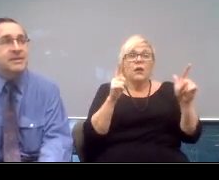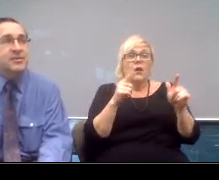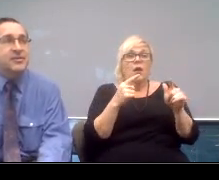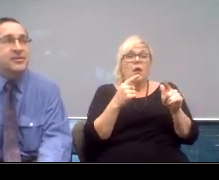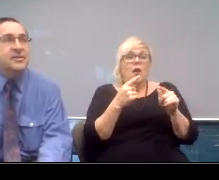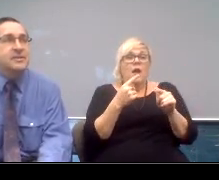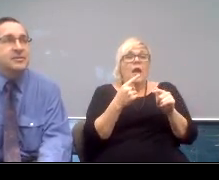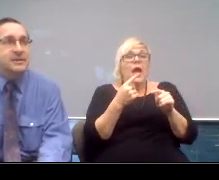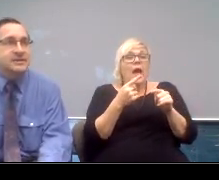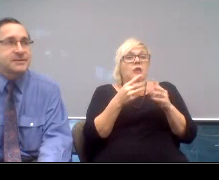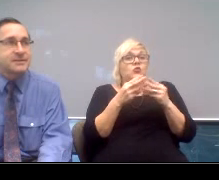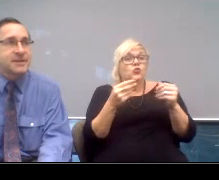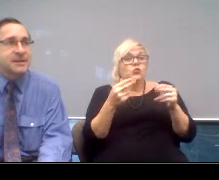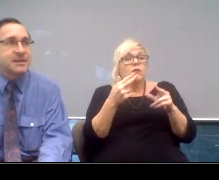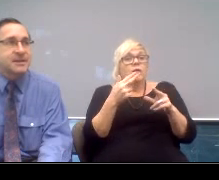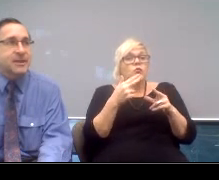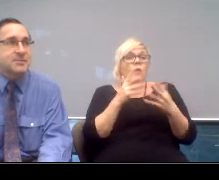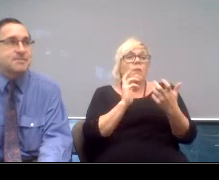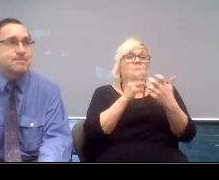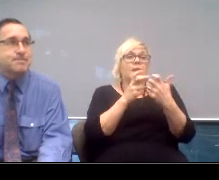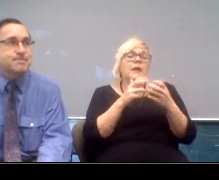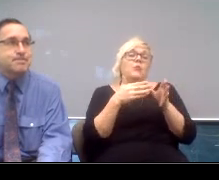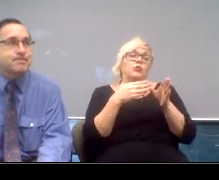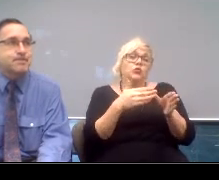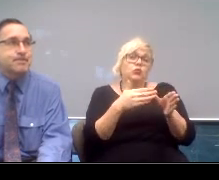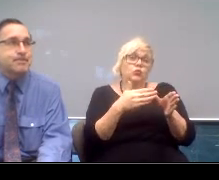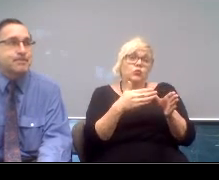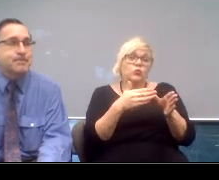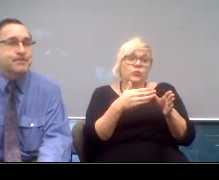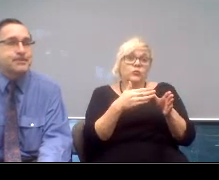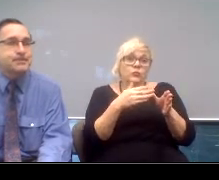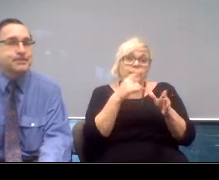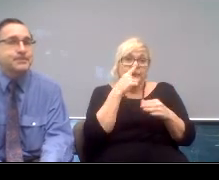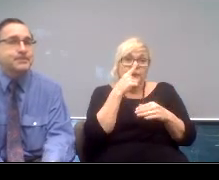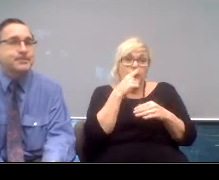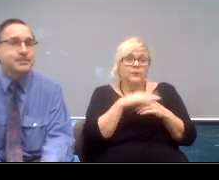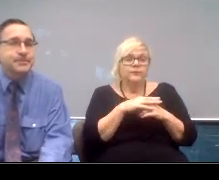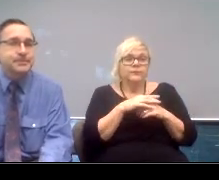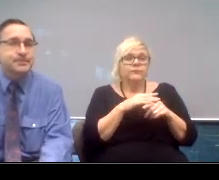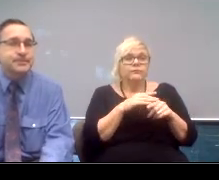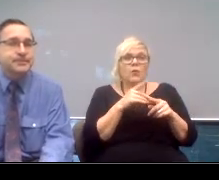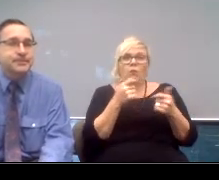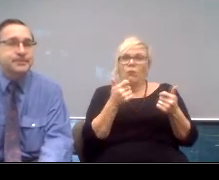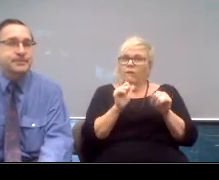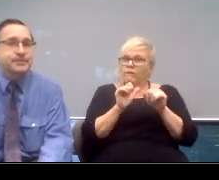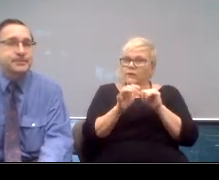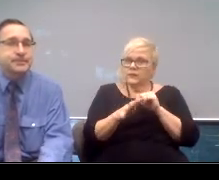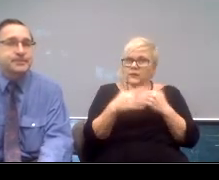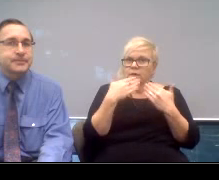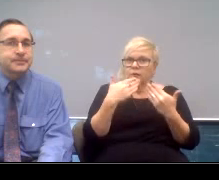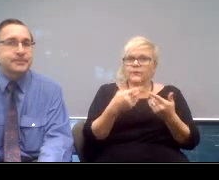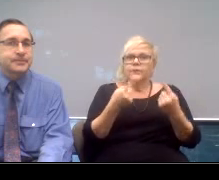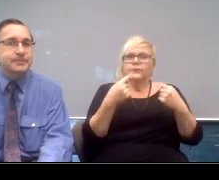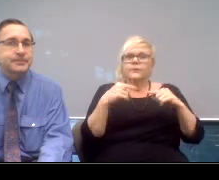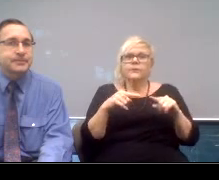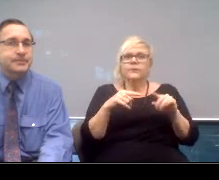high Indigenous content in the development. It's fantastic news, thank you. A question